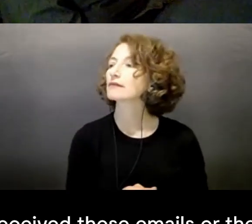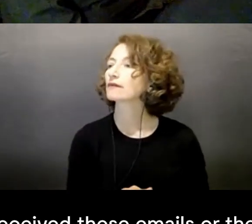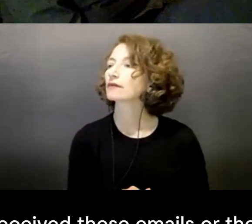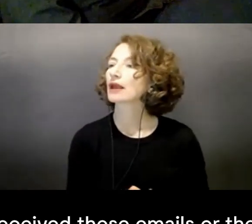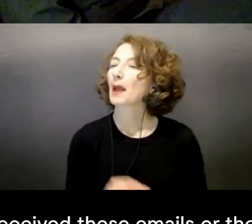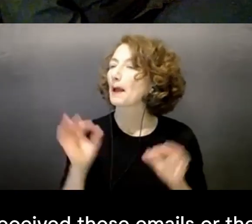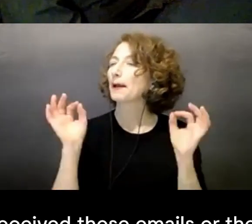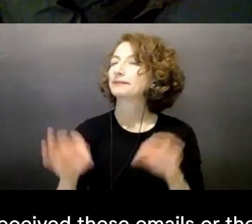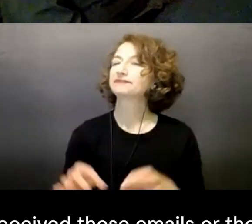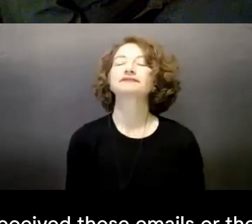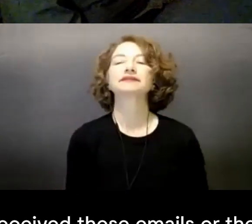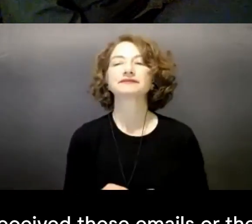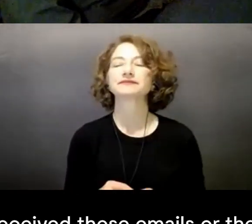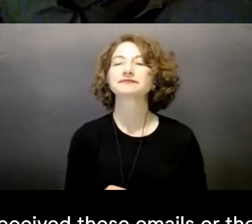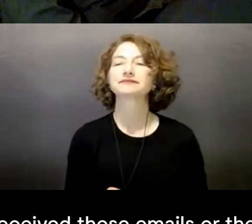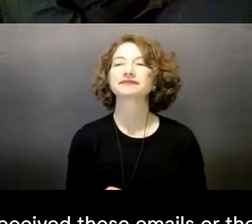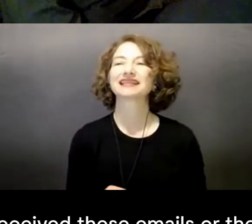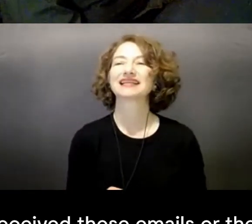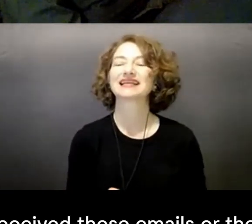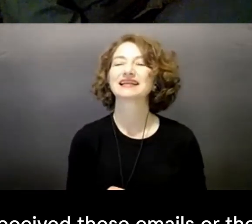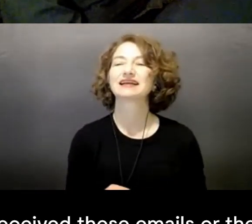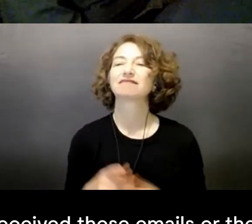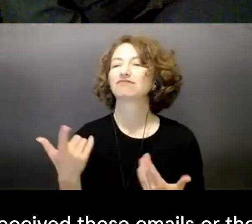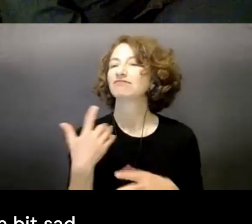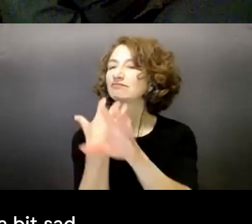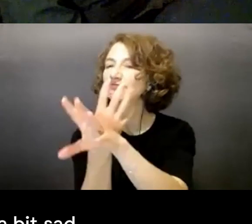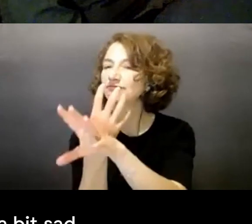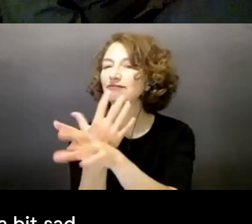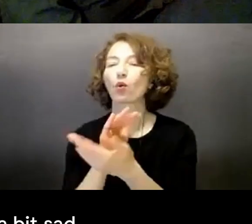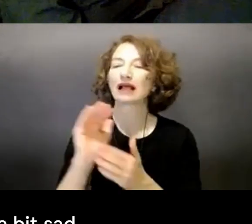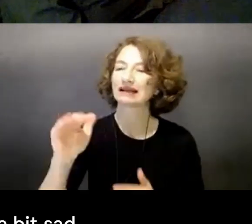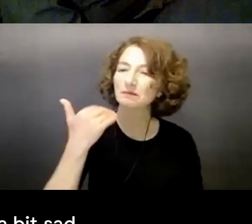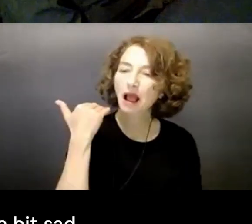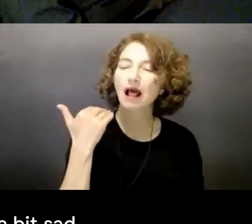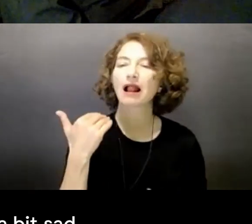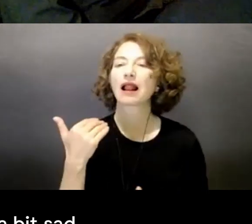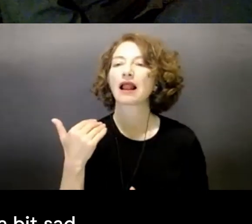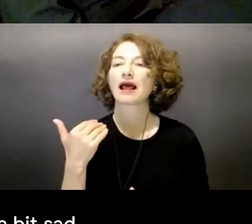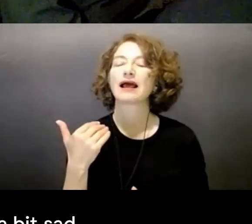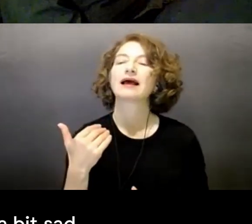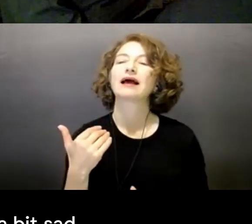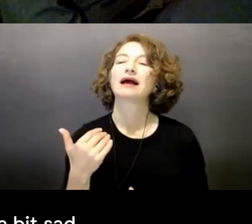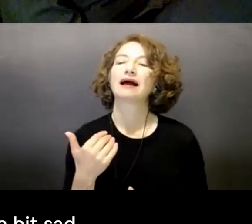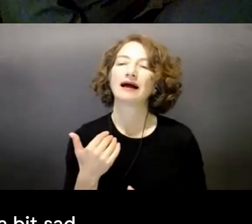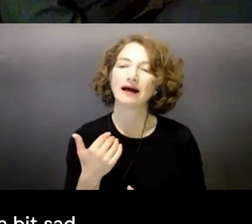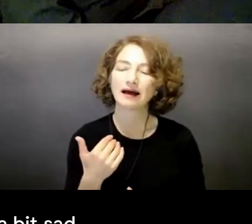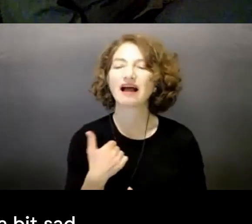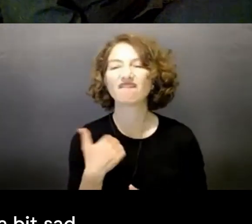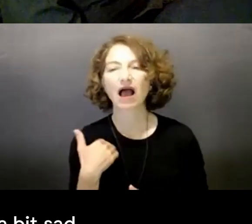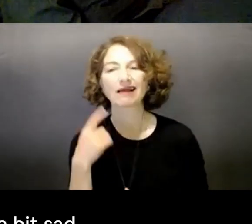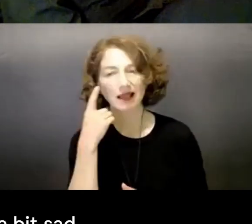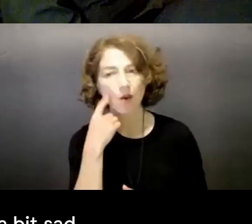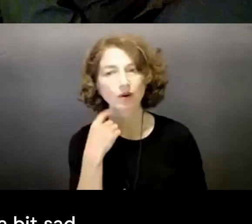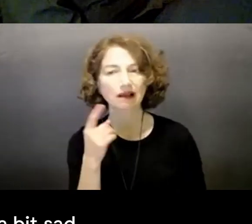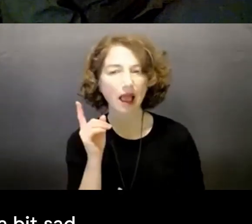we received these emails or these calls, I was, of course, a bit sad, but I would definitely